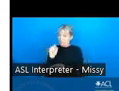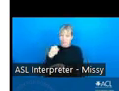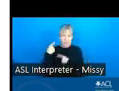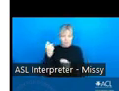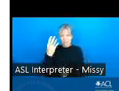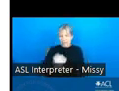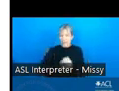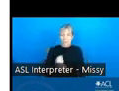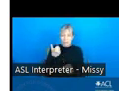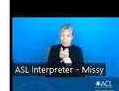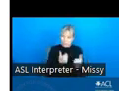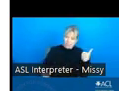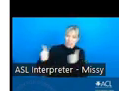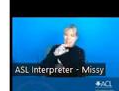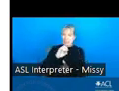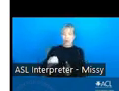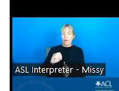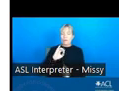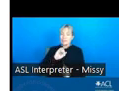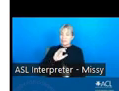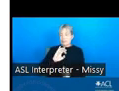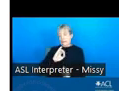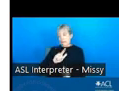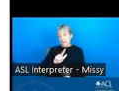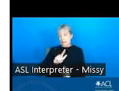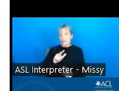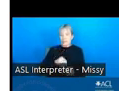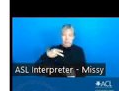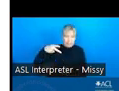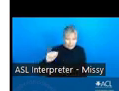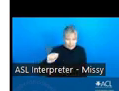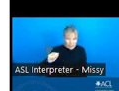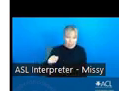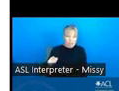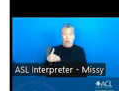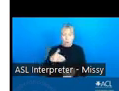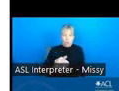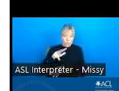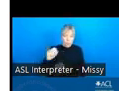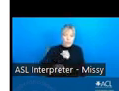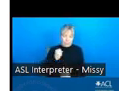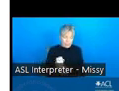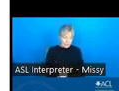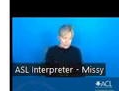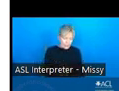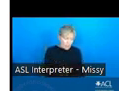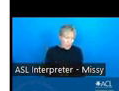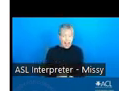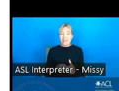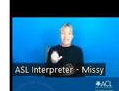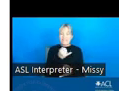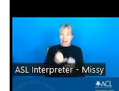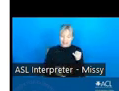was the CEO of a Center for Independent Living in Pennsylvania for over 30 years. And then